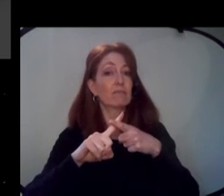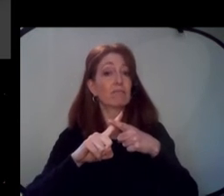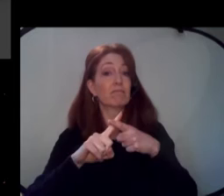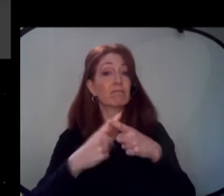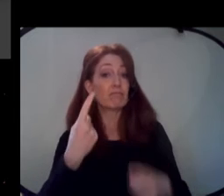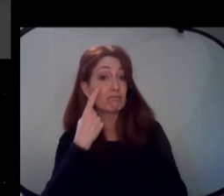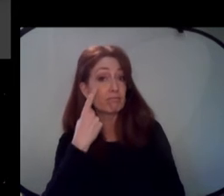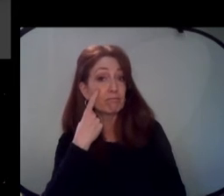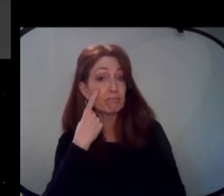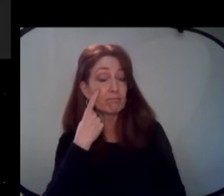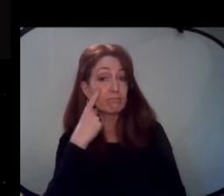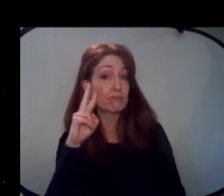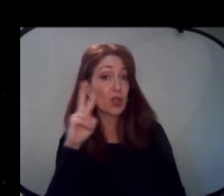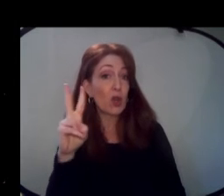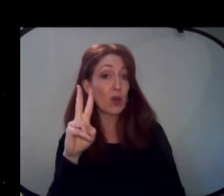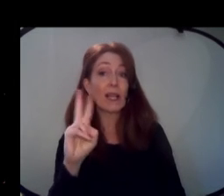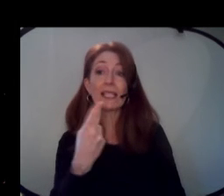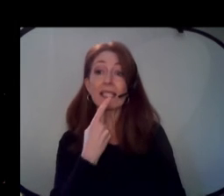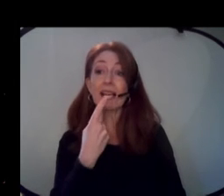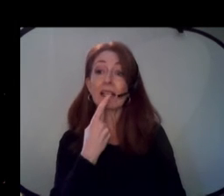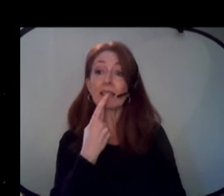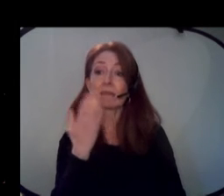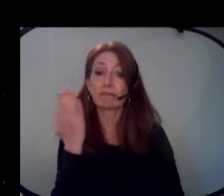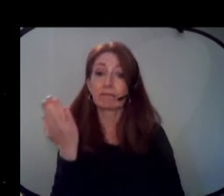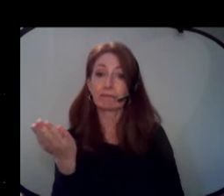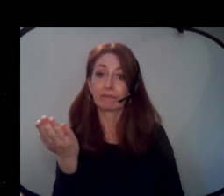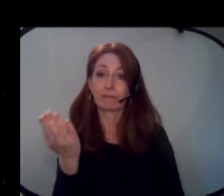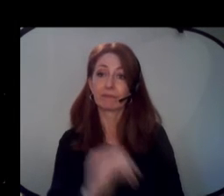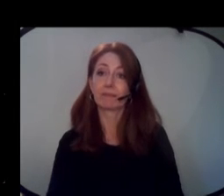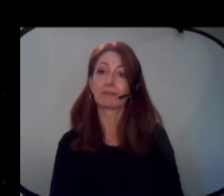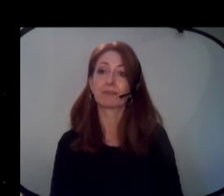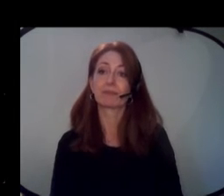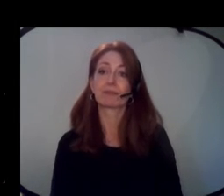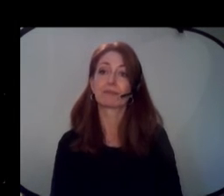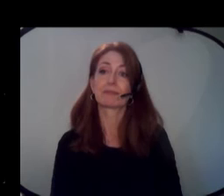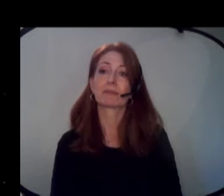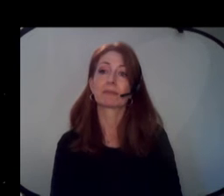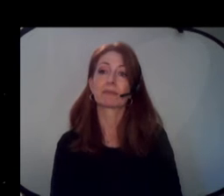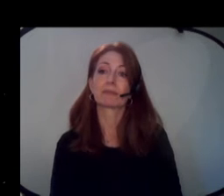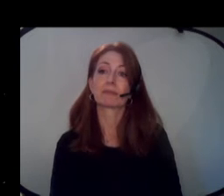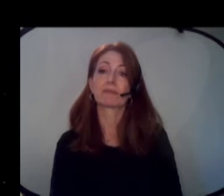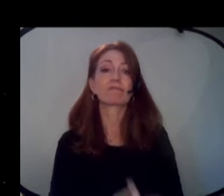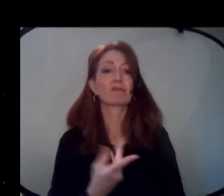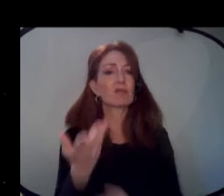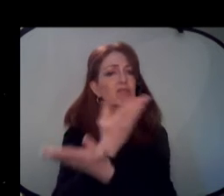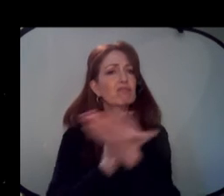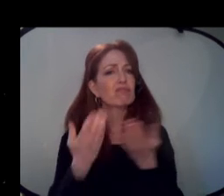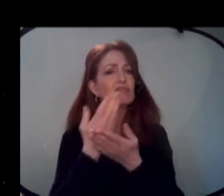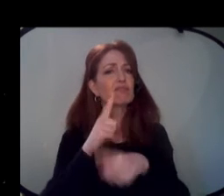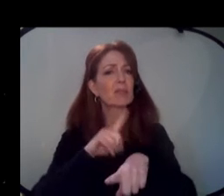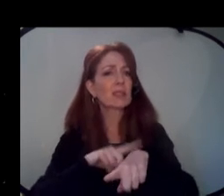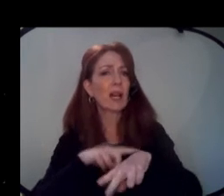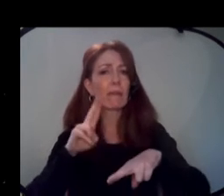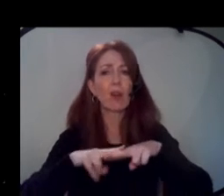second image or have that queued up as we talk about her time in Florence and Judith and